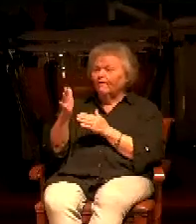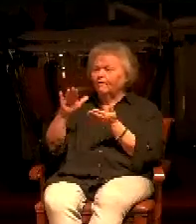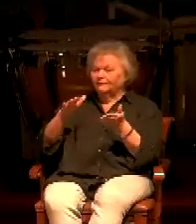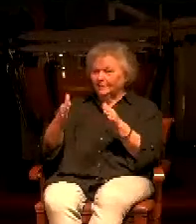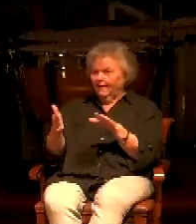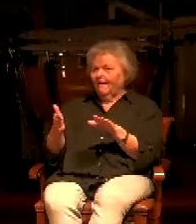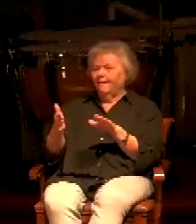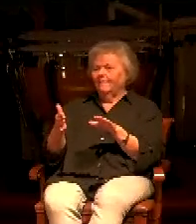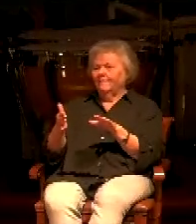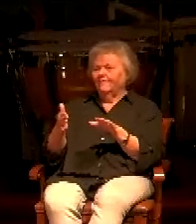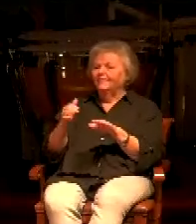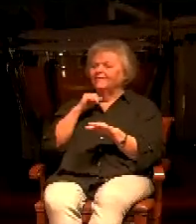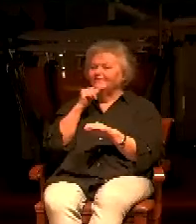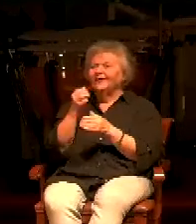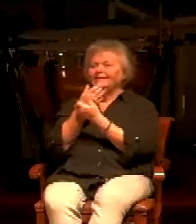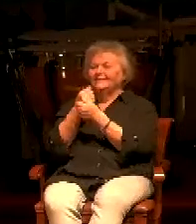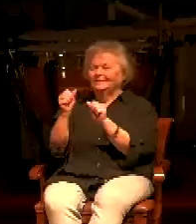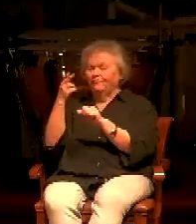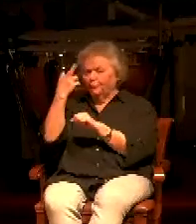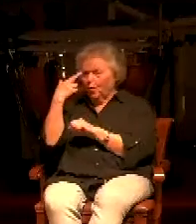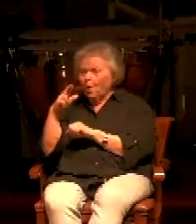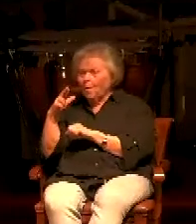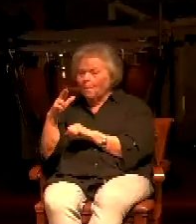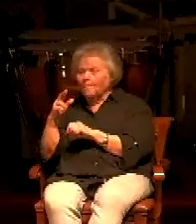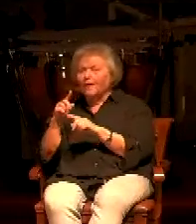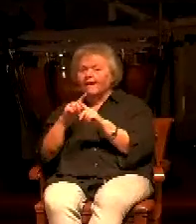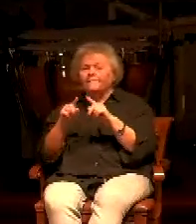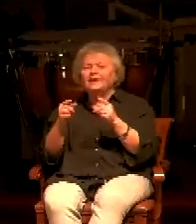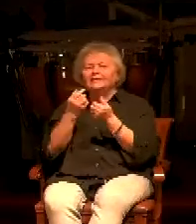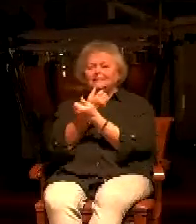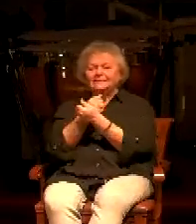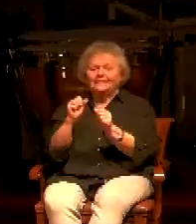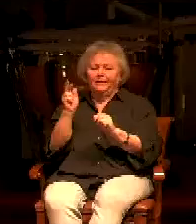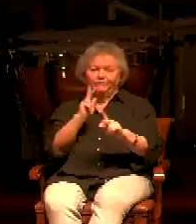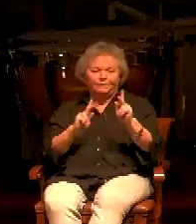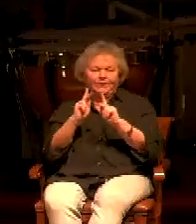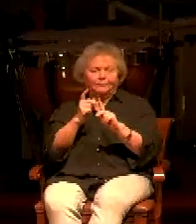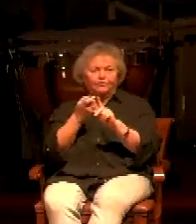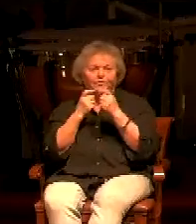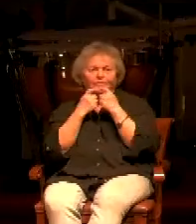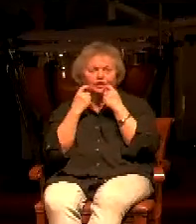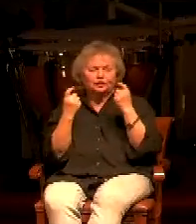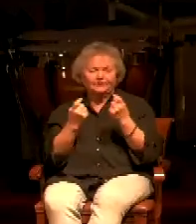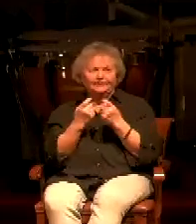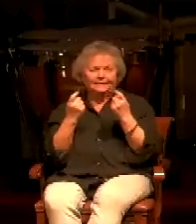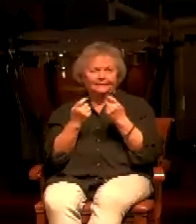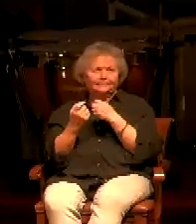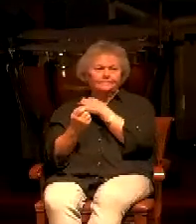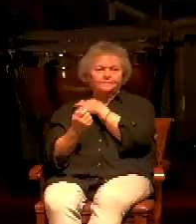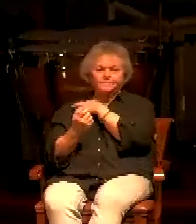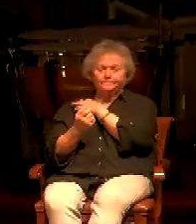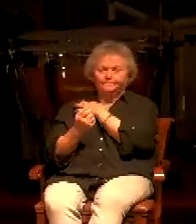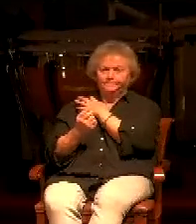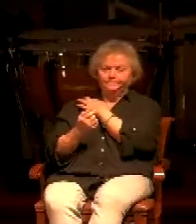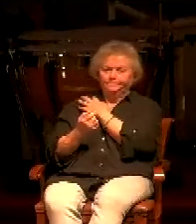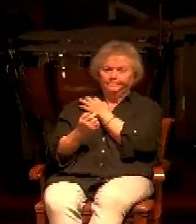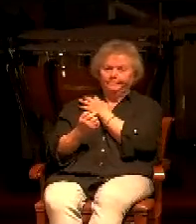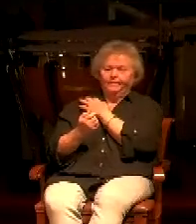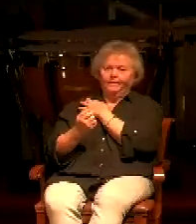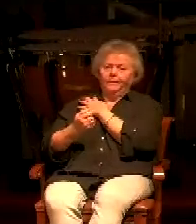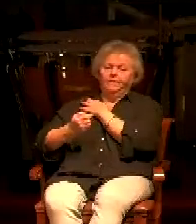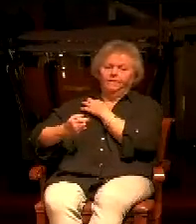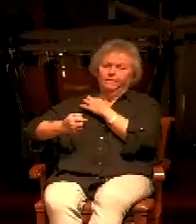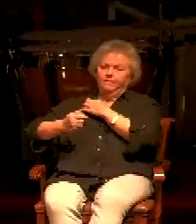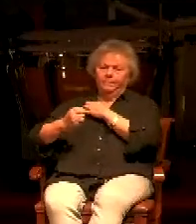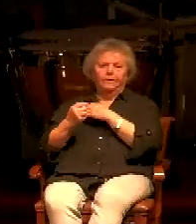It's to save people from their sins. But they've been plotting to kill Jesus since the 11th chapter of John. And you might say to yourself, man, this is